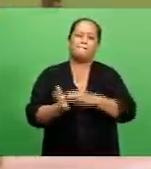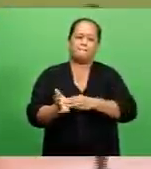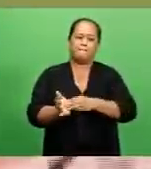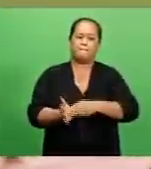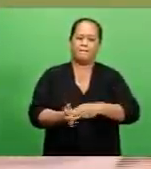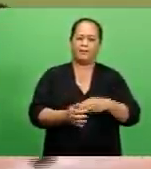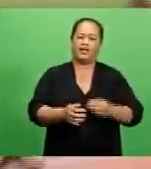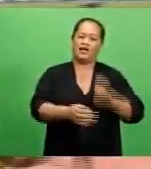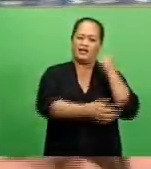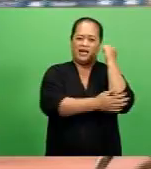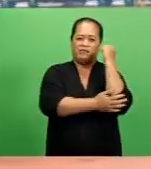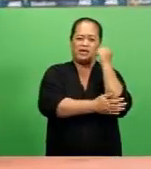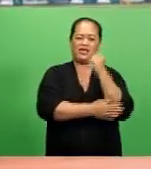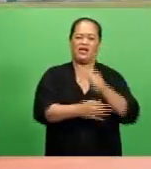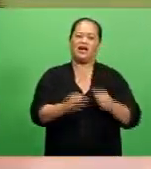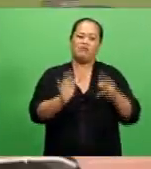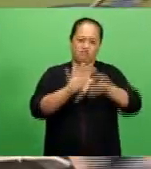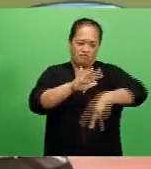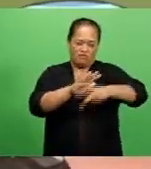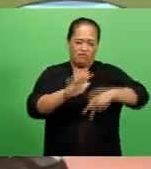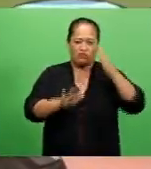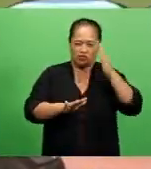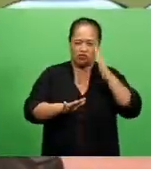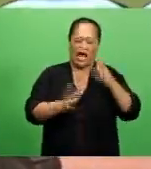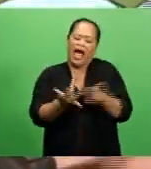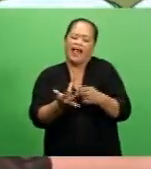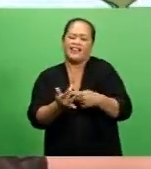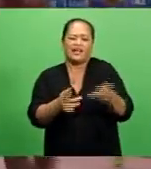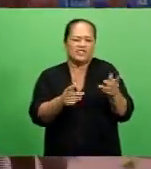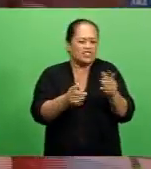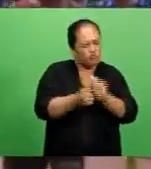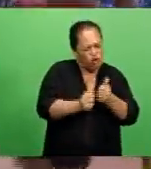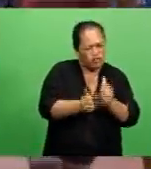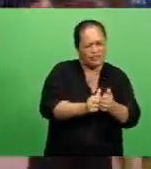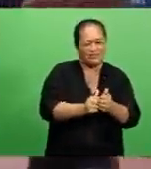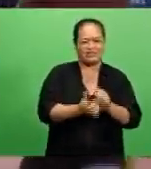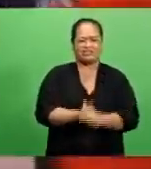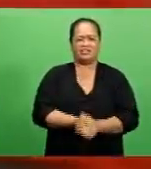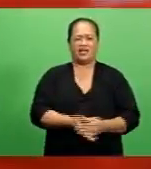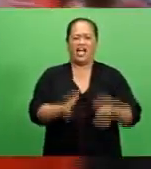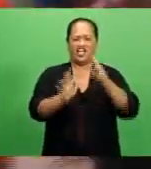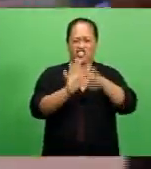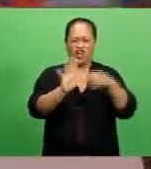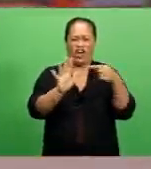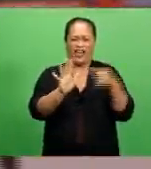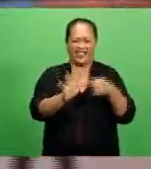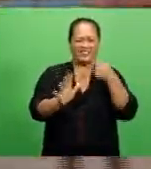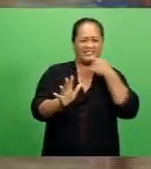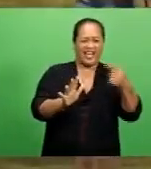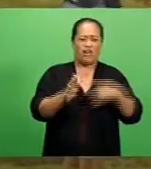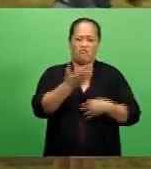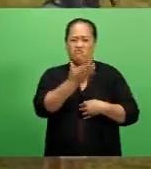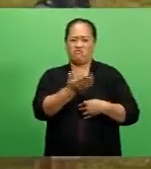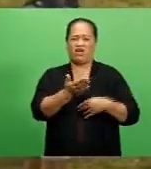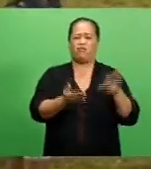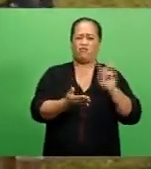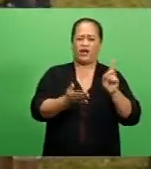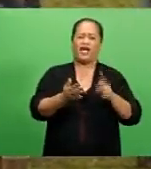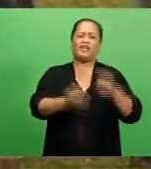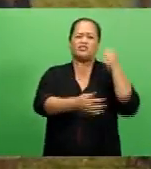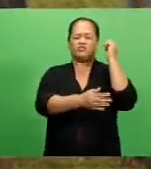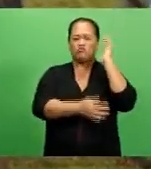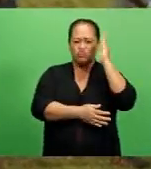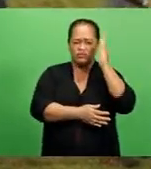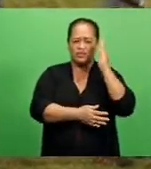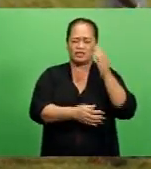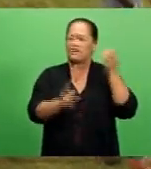hold. Permanent Secretary for Education Dr. Angela Jokan says they are putting all their energy into schools, particularly in the north